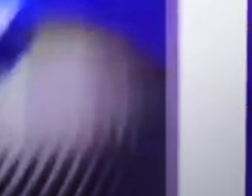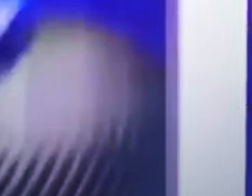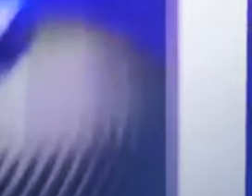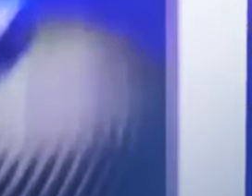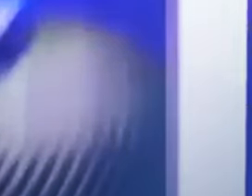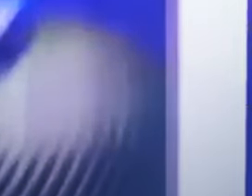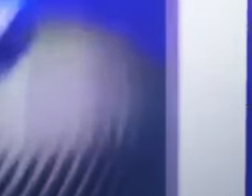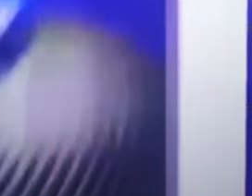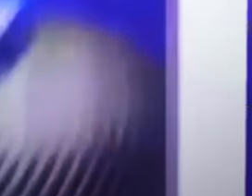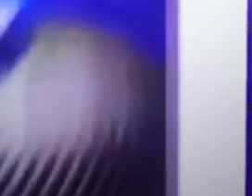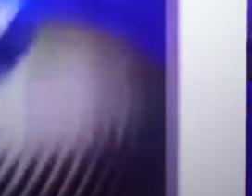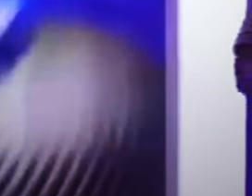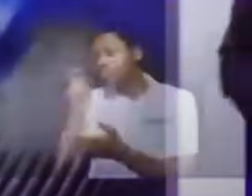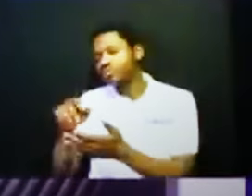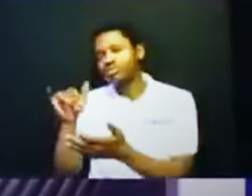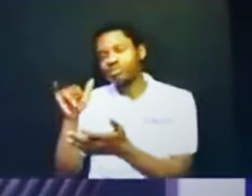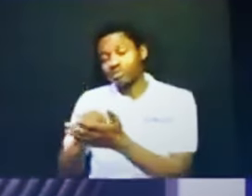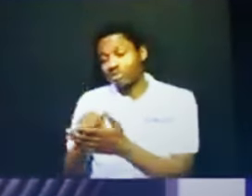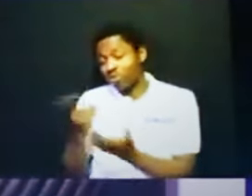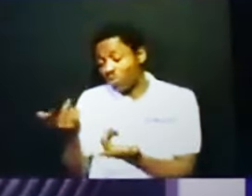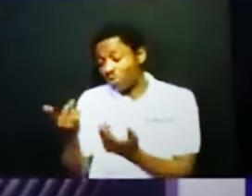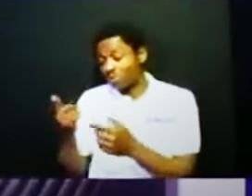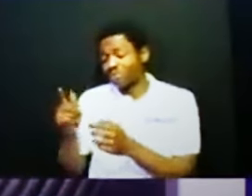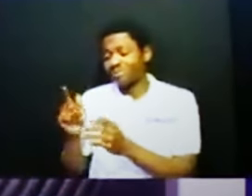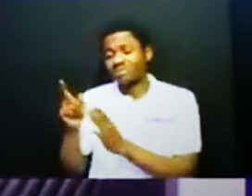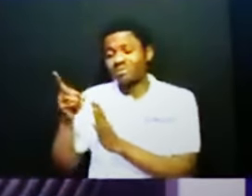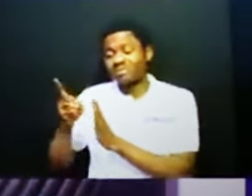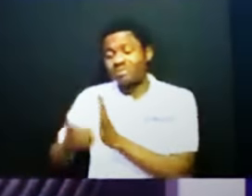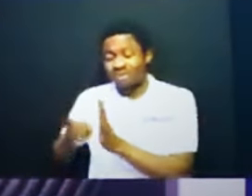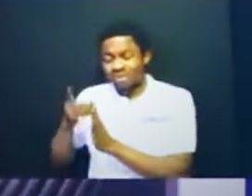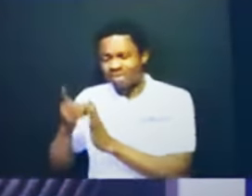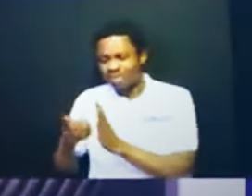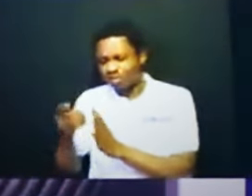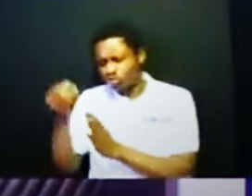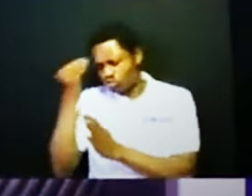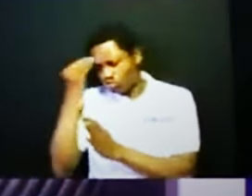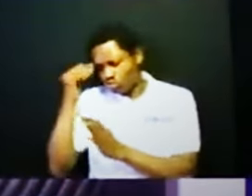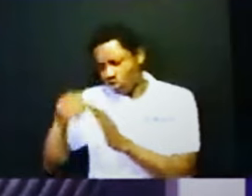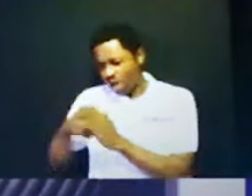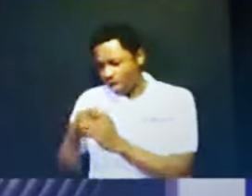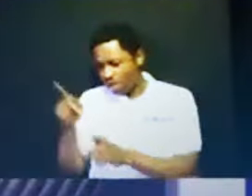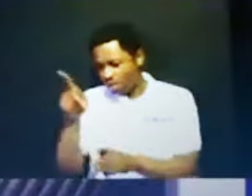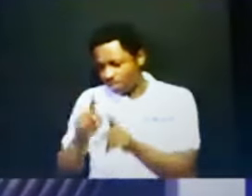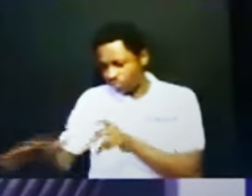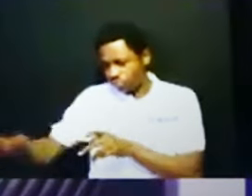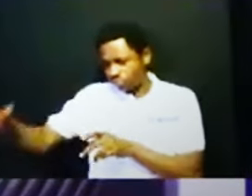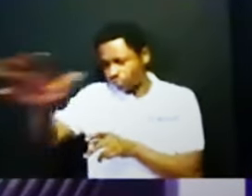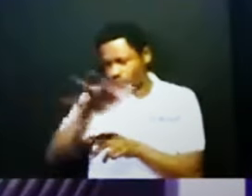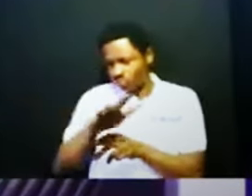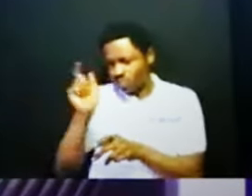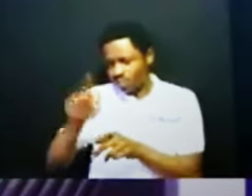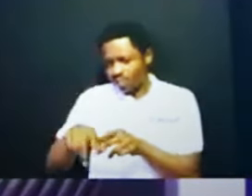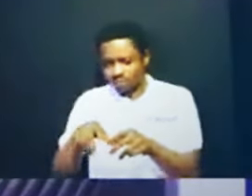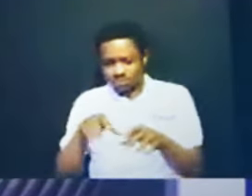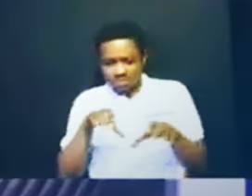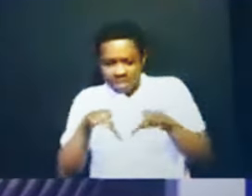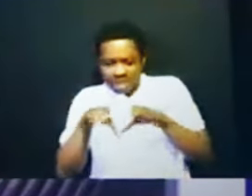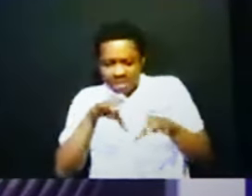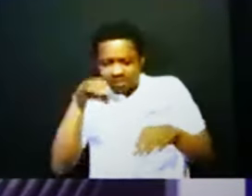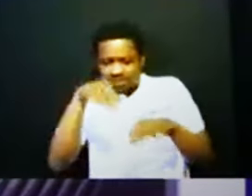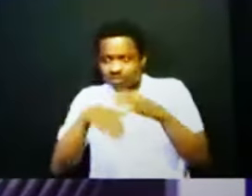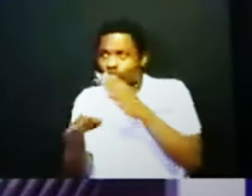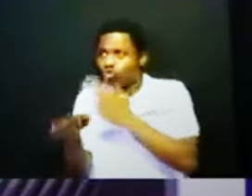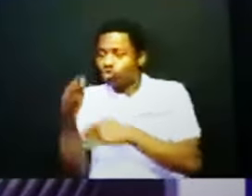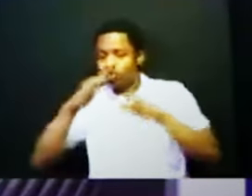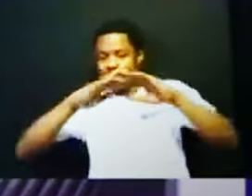I'm delayed, you will know how people ought to conduct themselves in God's household, which is